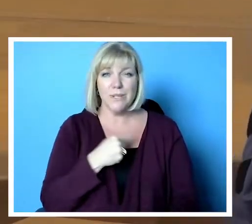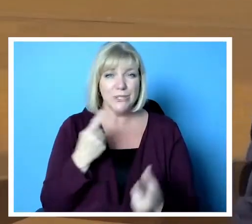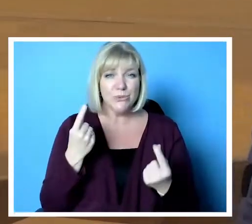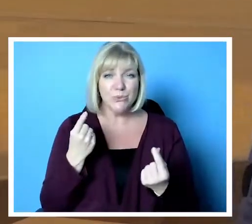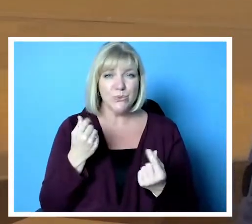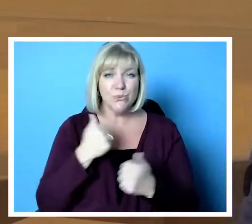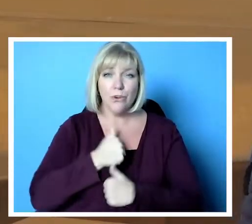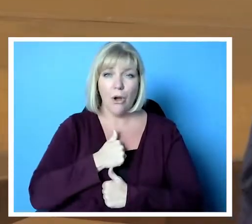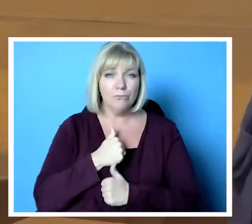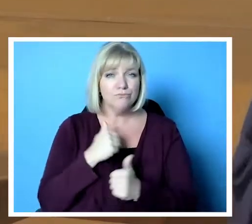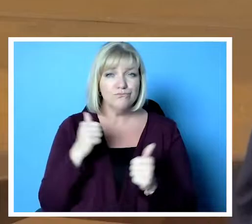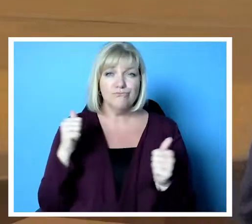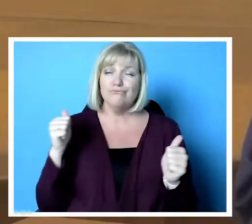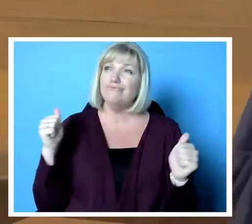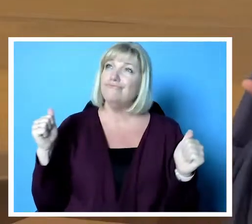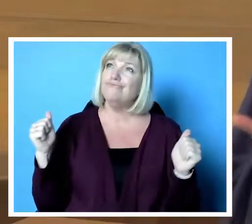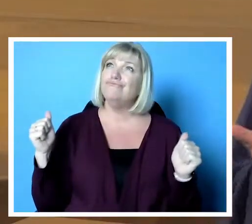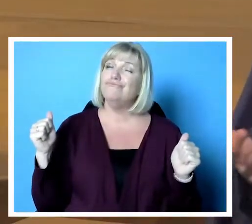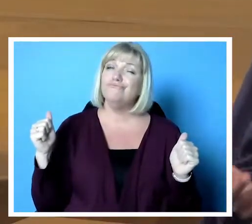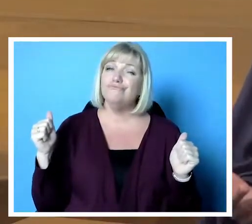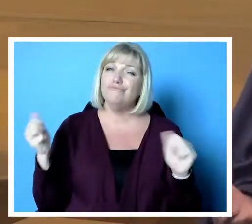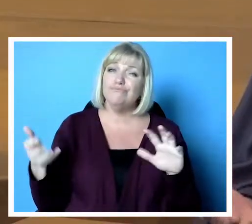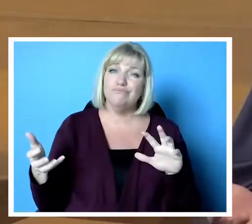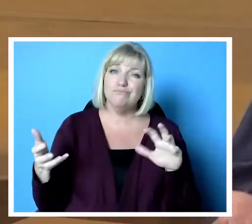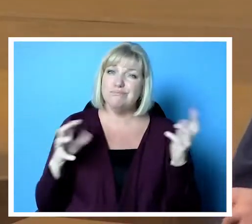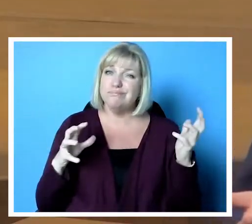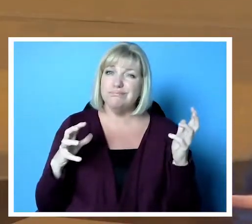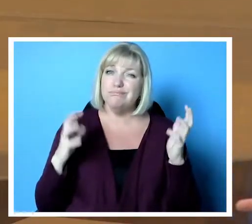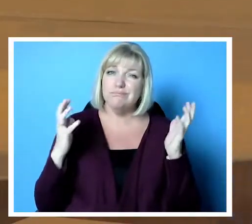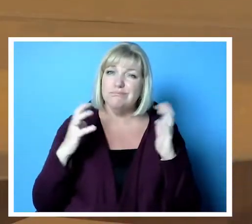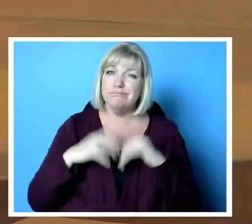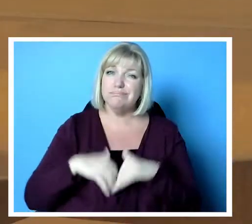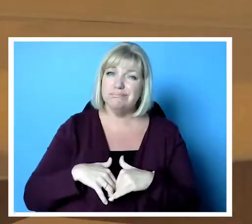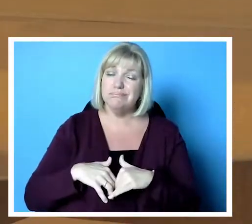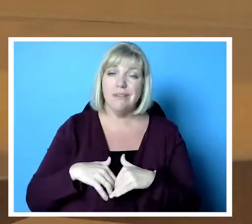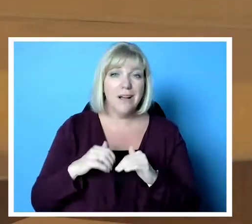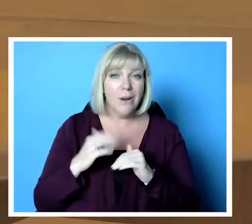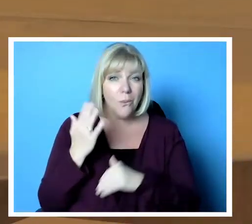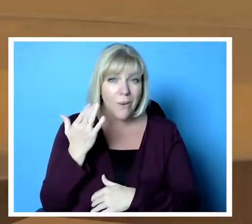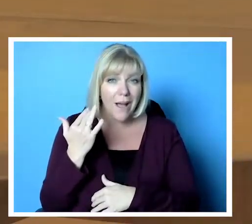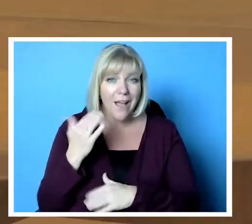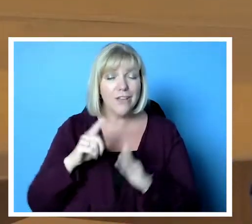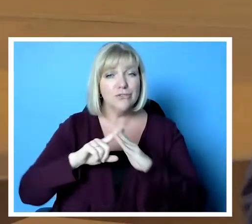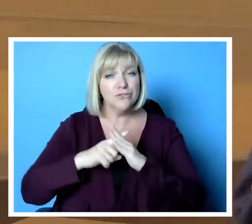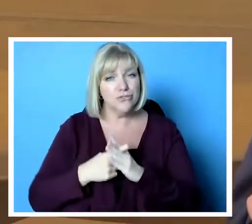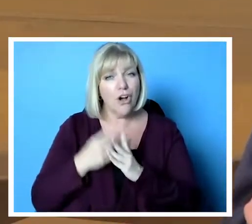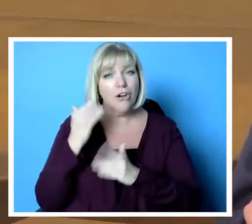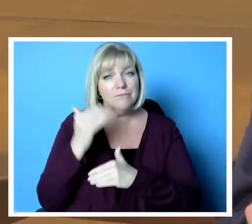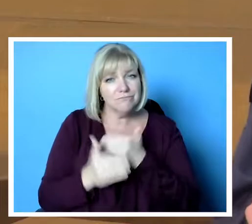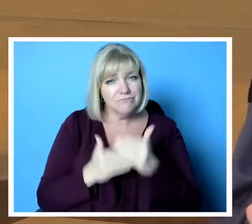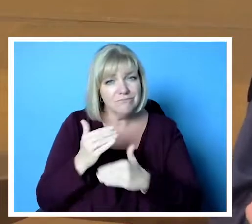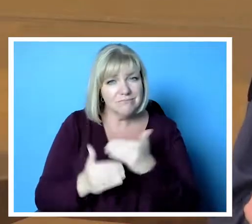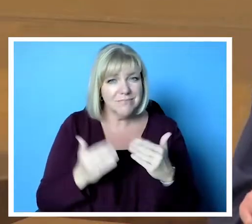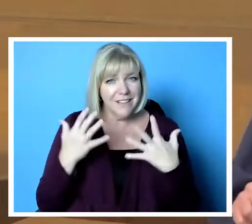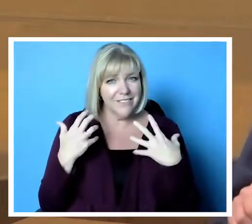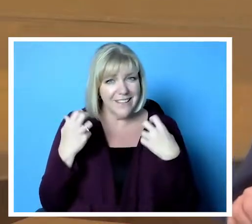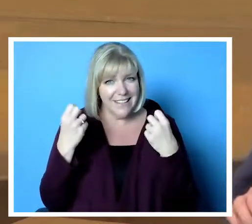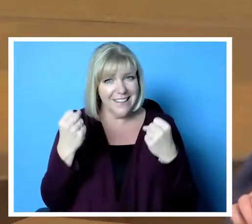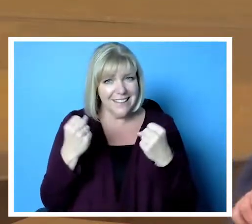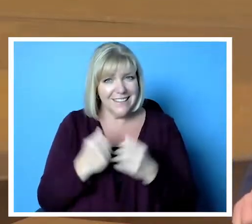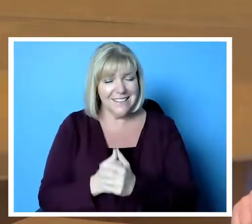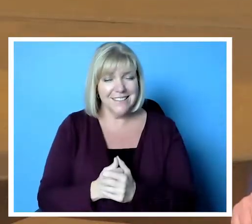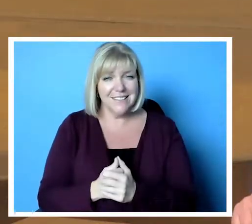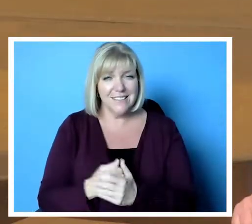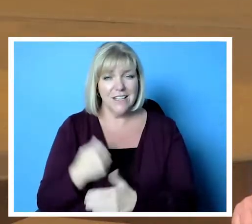brokenness in order to start the process of healing. Along the way, we have acknowledged our need